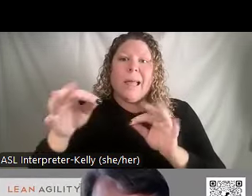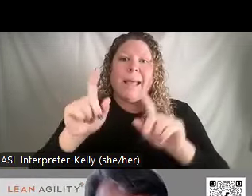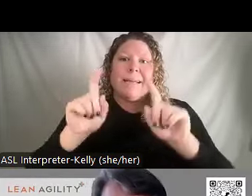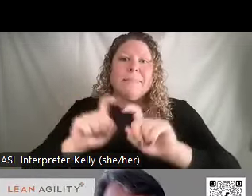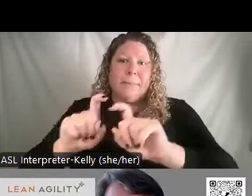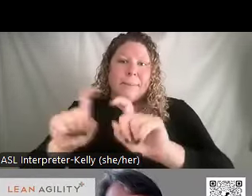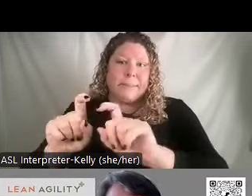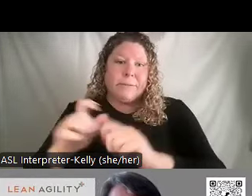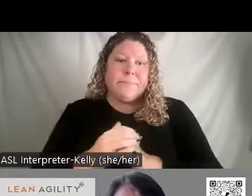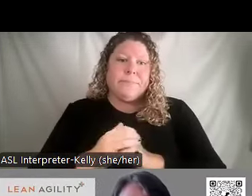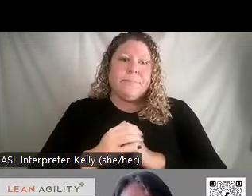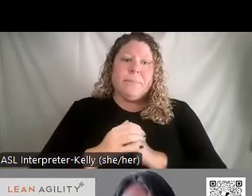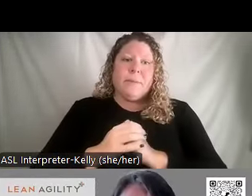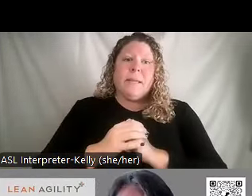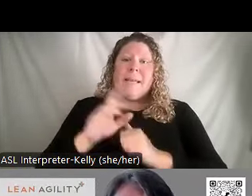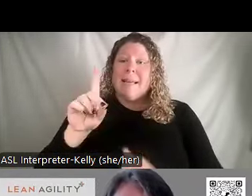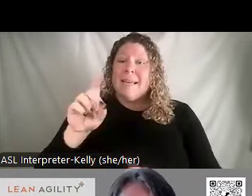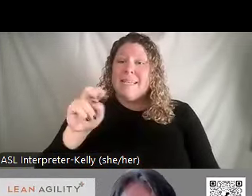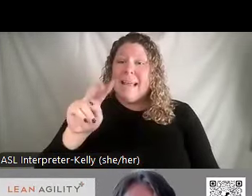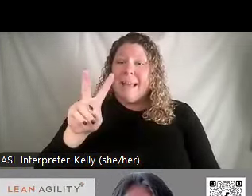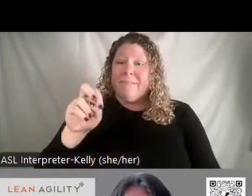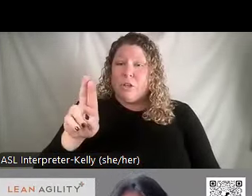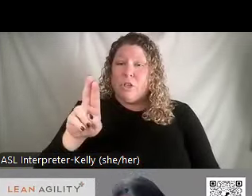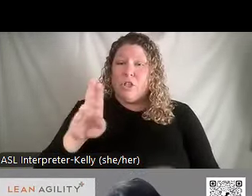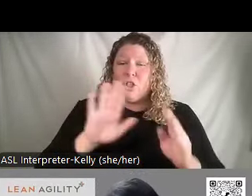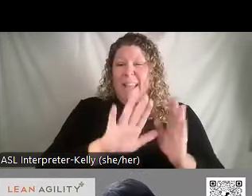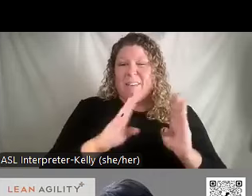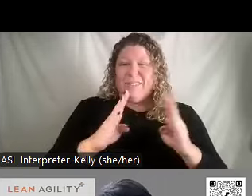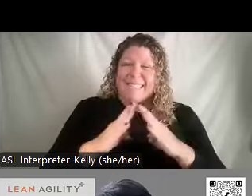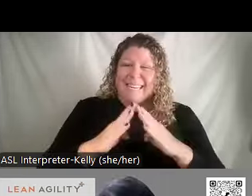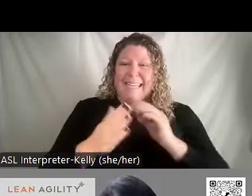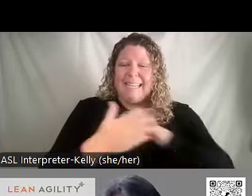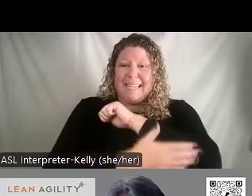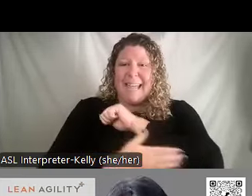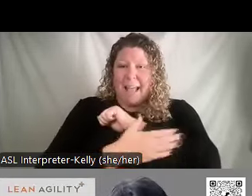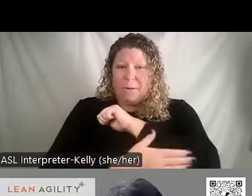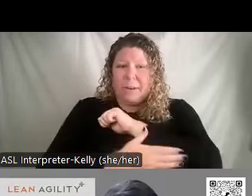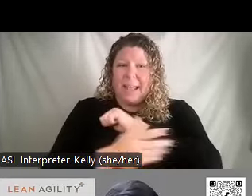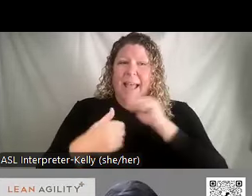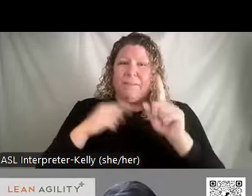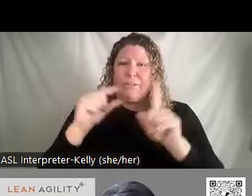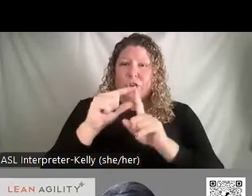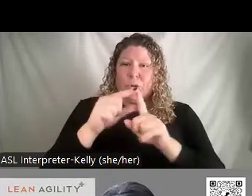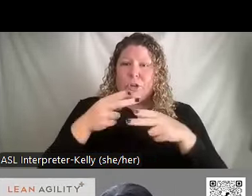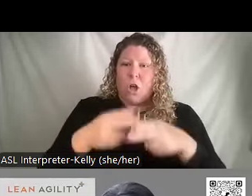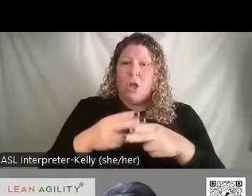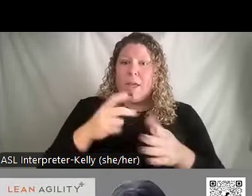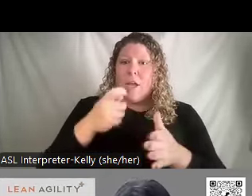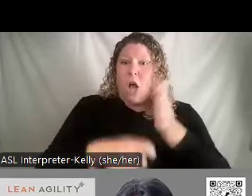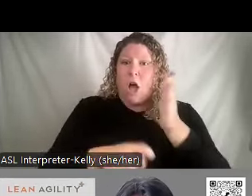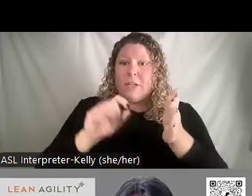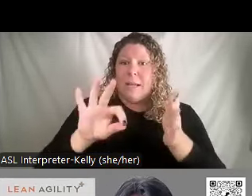city and county of Denver, I learned this from them. They have this term they call the cost of hesitation,